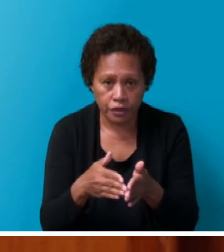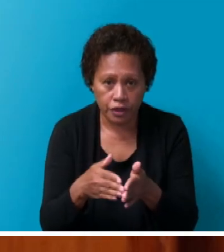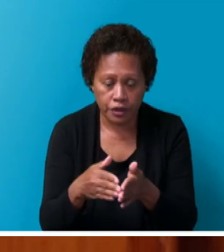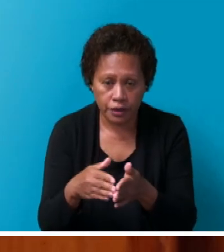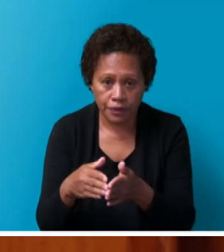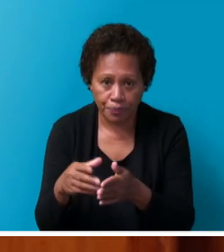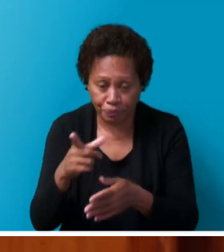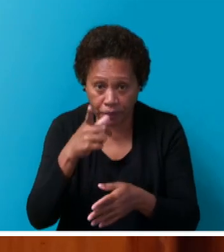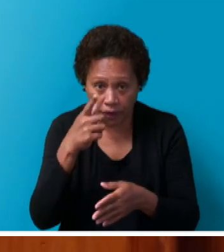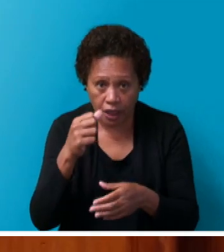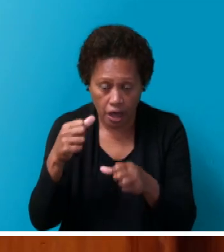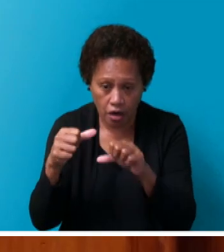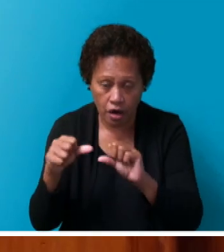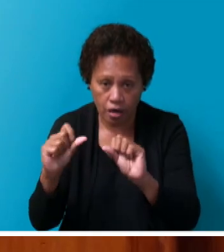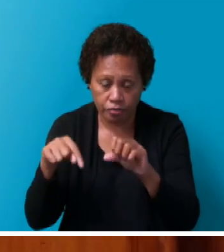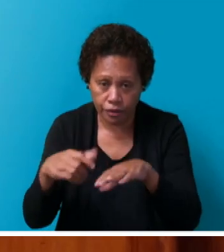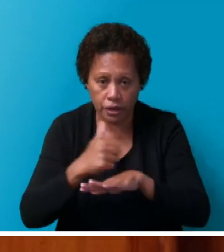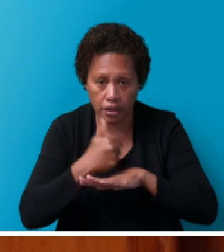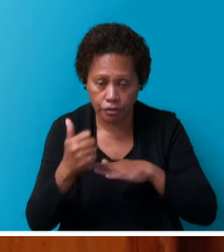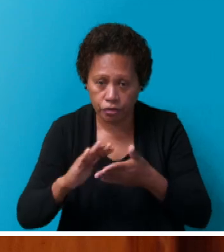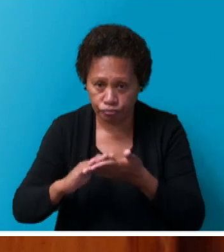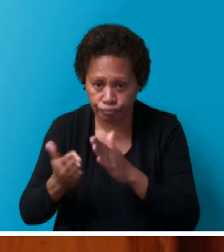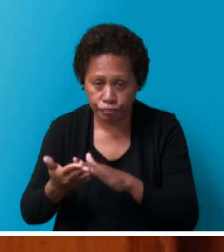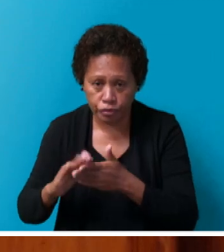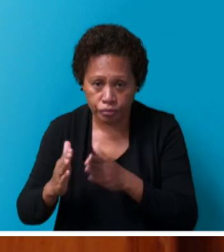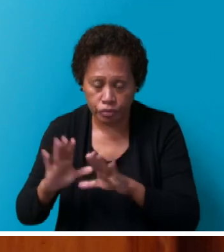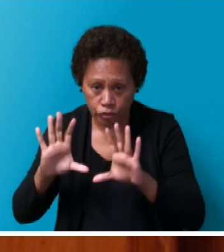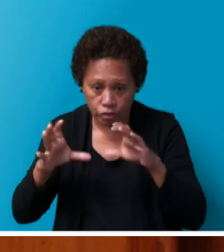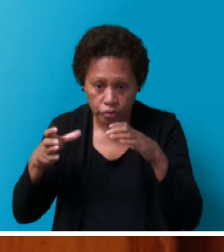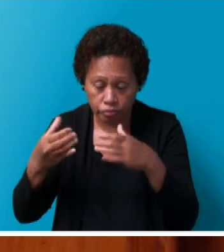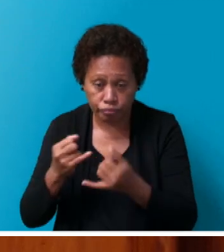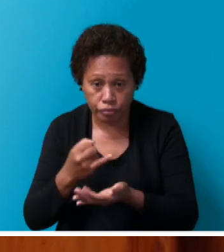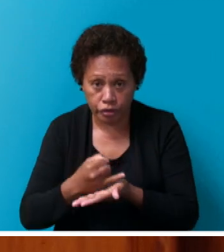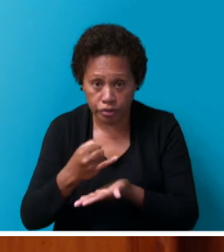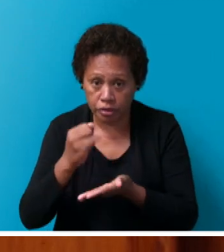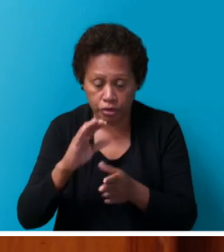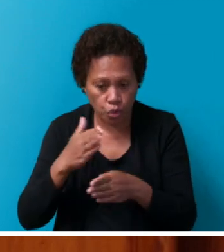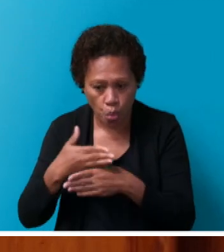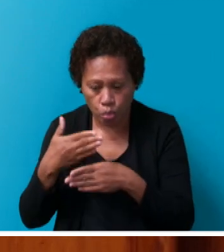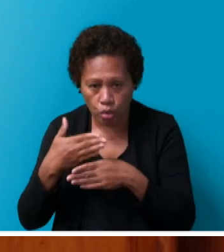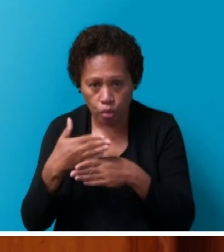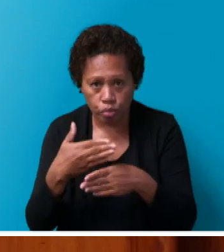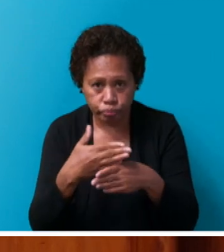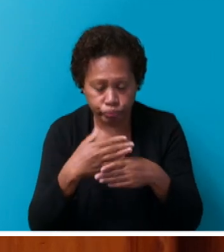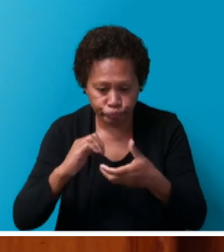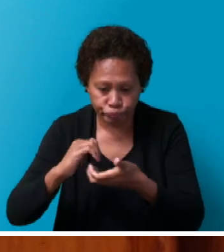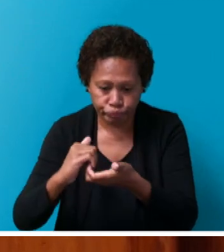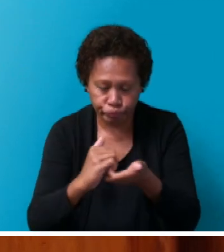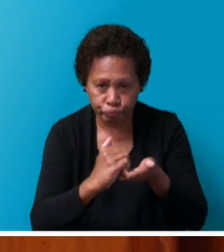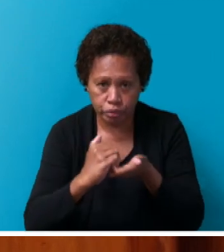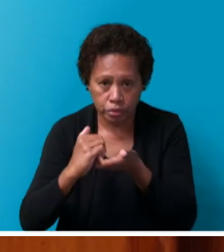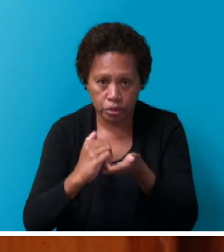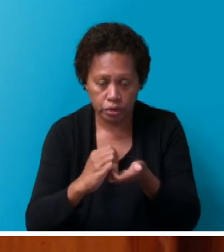accomplish when our government, our communities, and global institutions work as one. And we must recognize that a healthy ocean